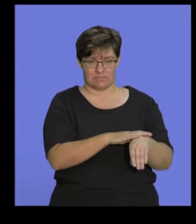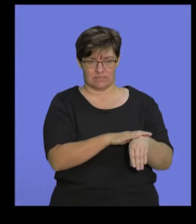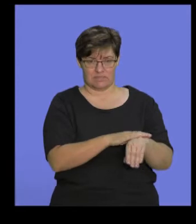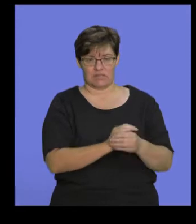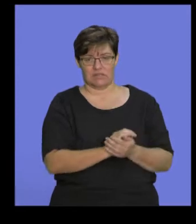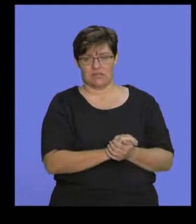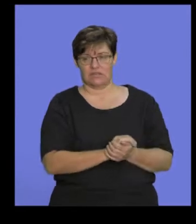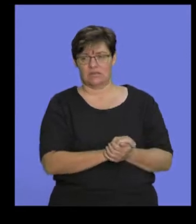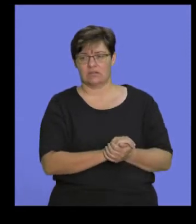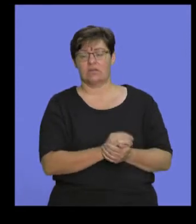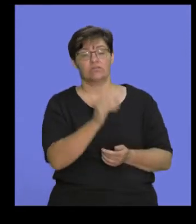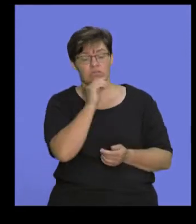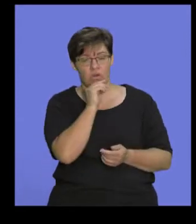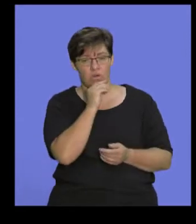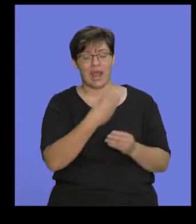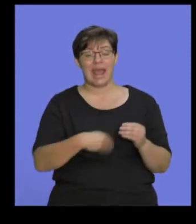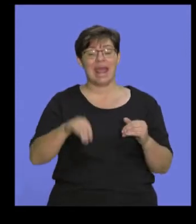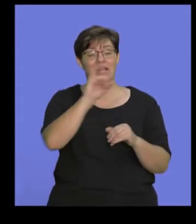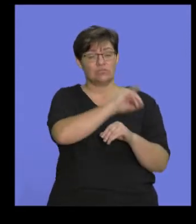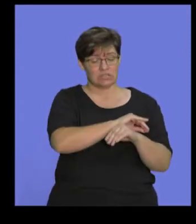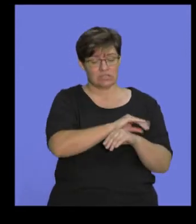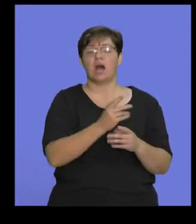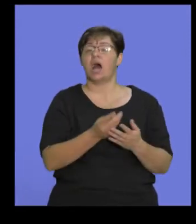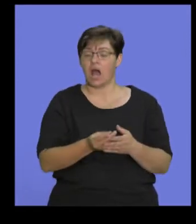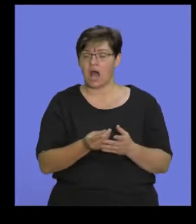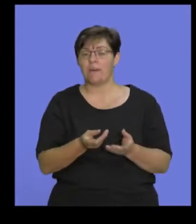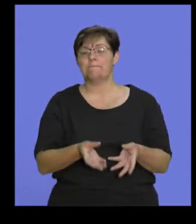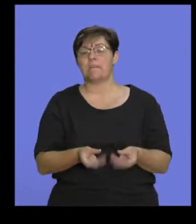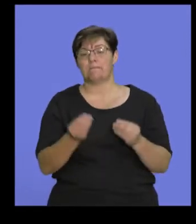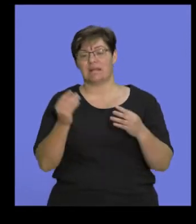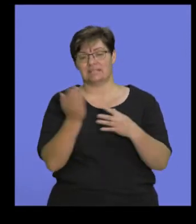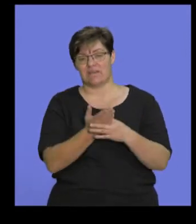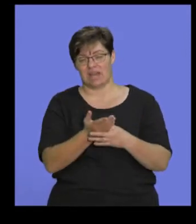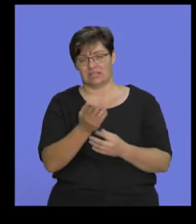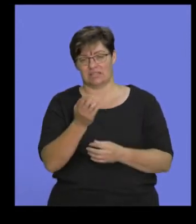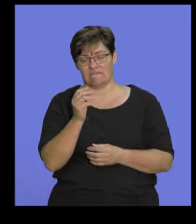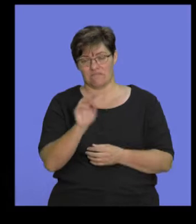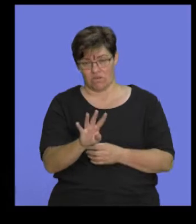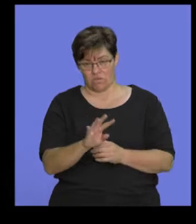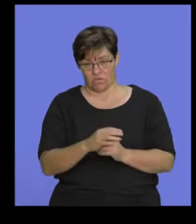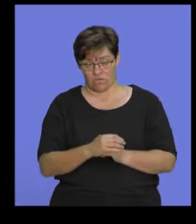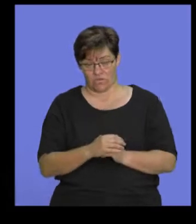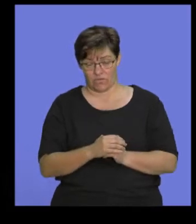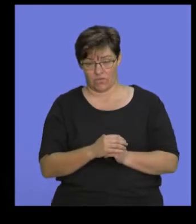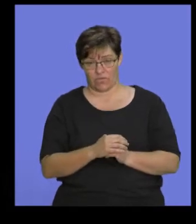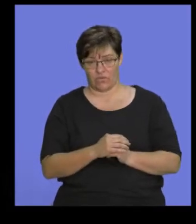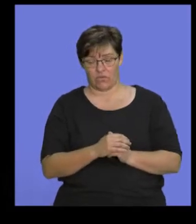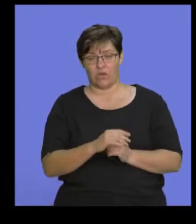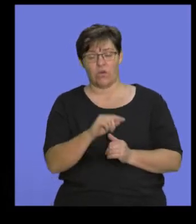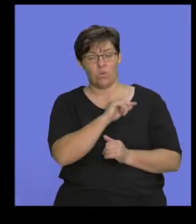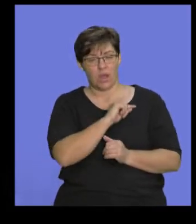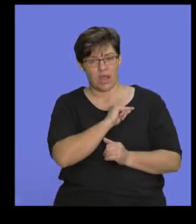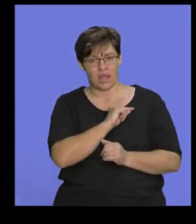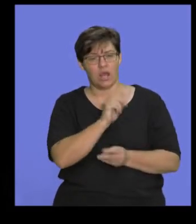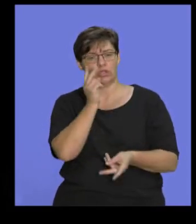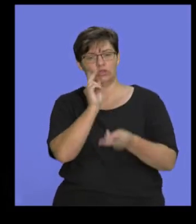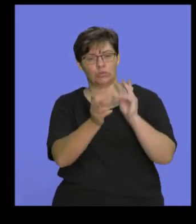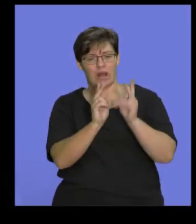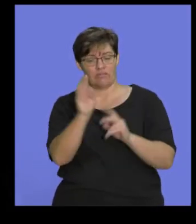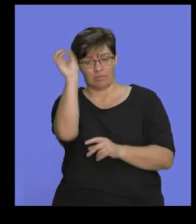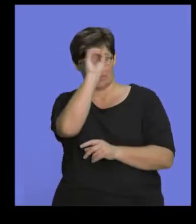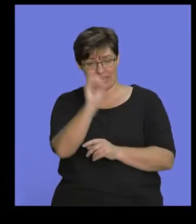times. And the interest is also divided by 4. So that's what gets affected there, because we're going to divide